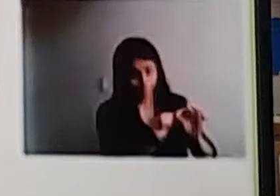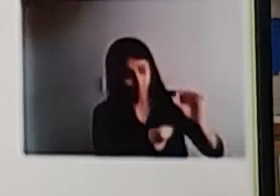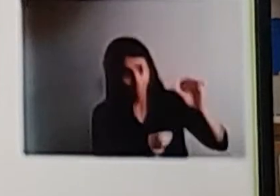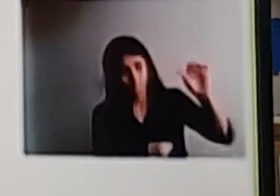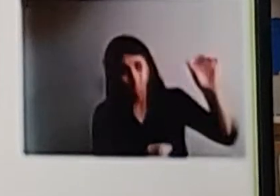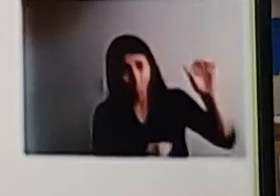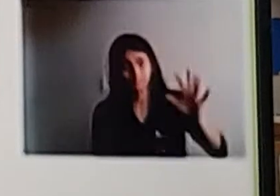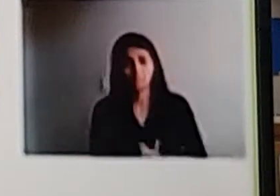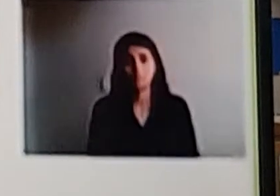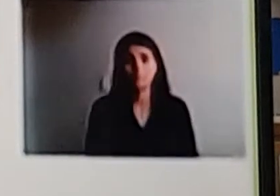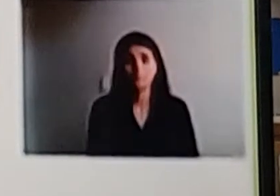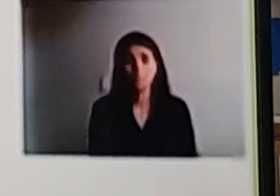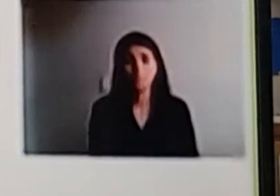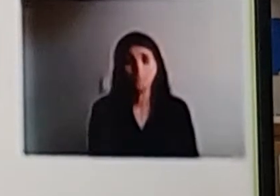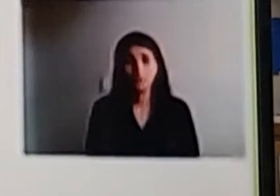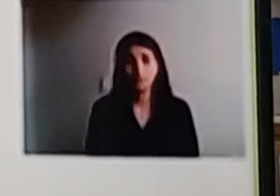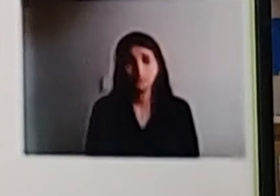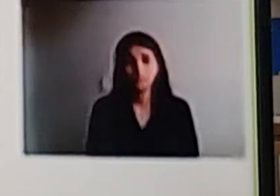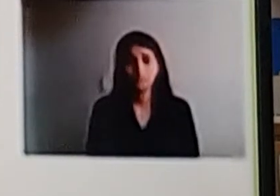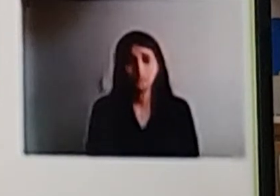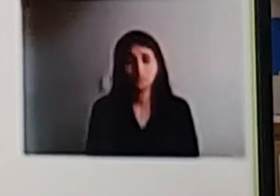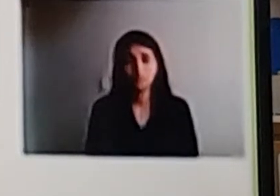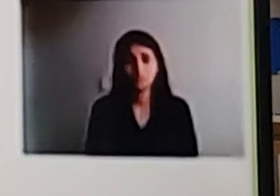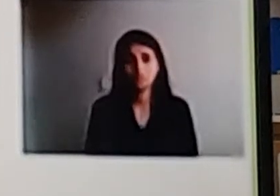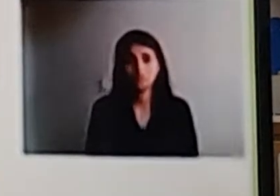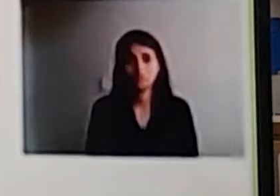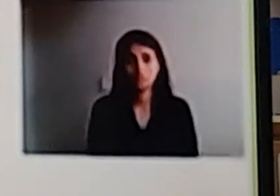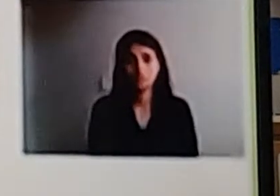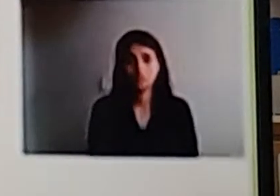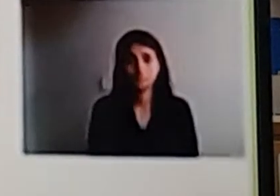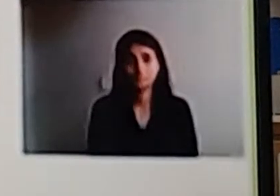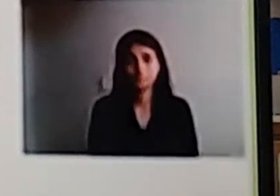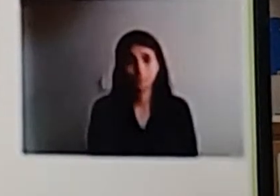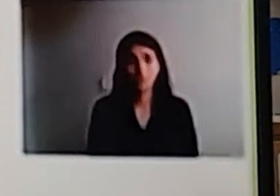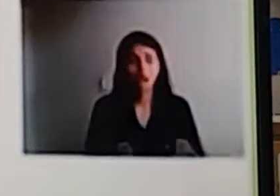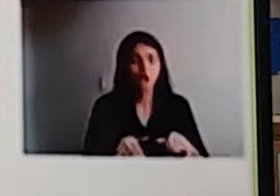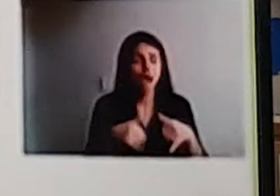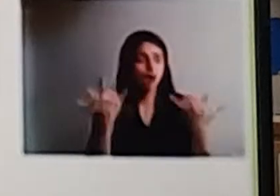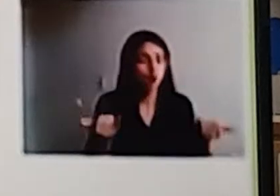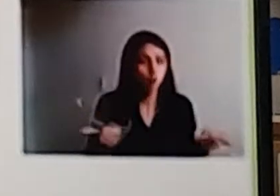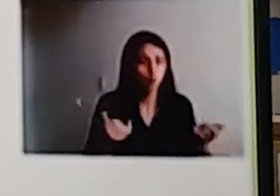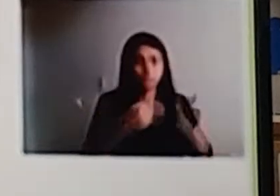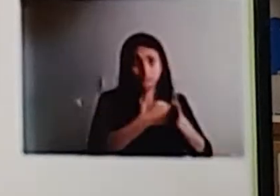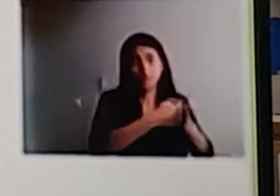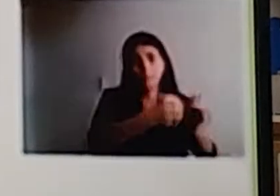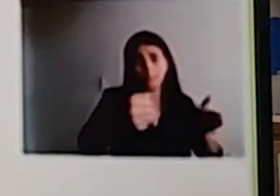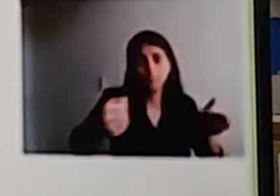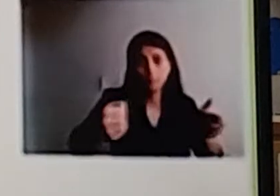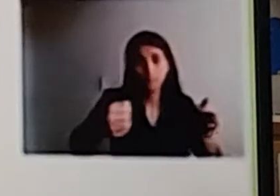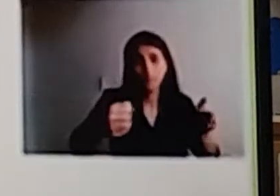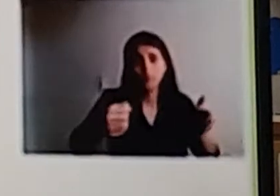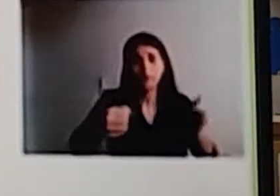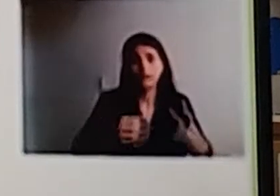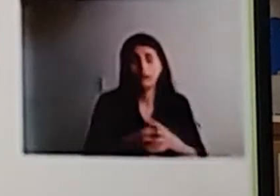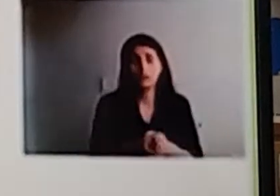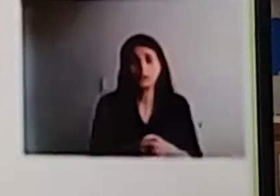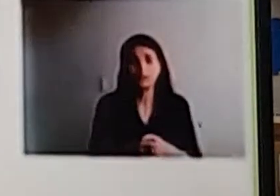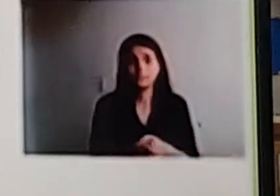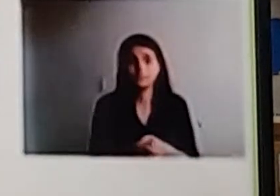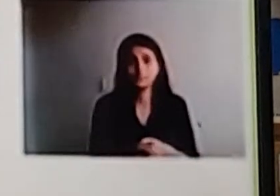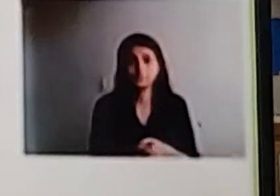Inside door of a building or any door inside, the minimum should be 95